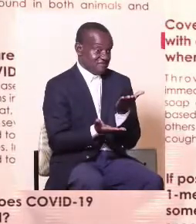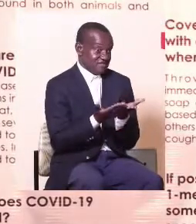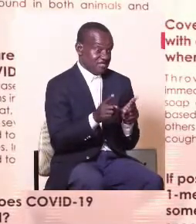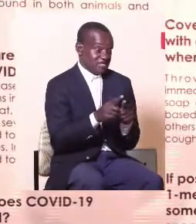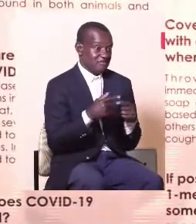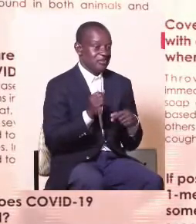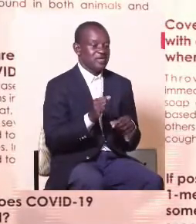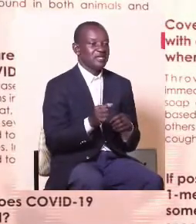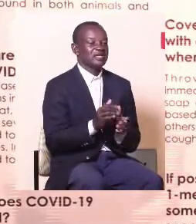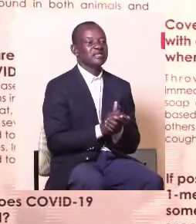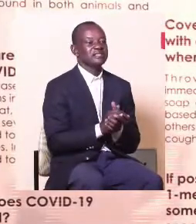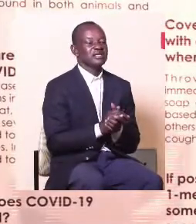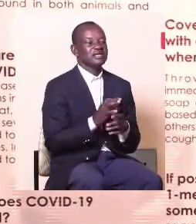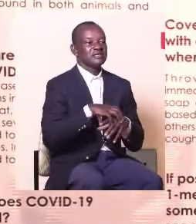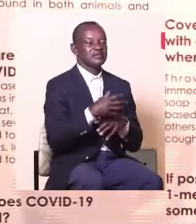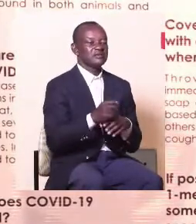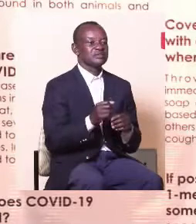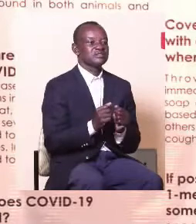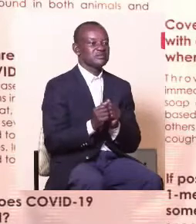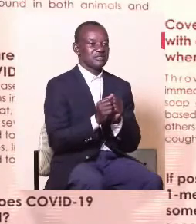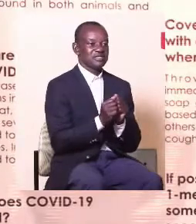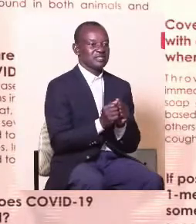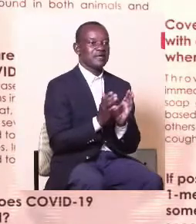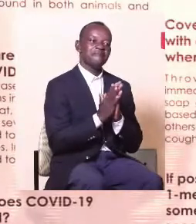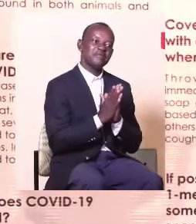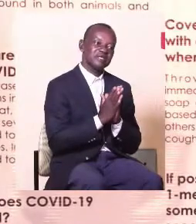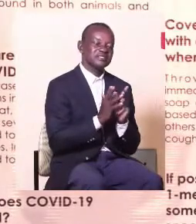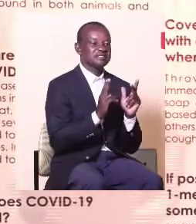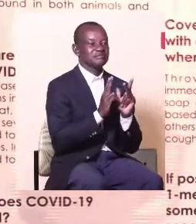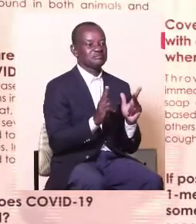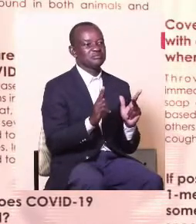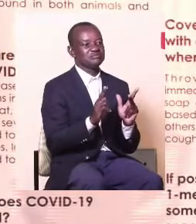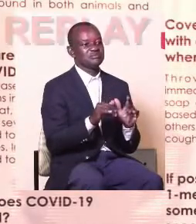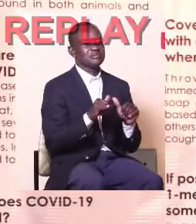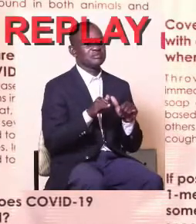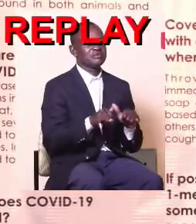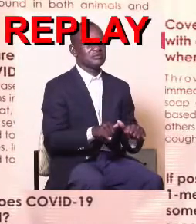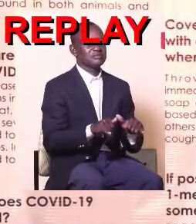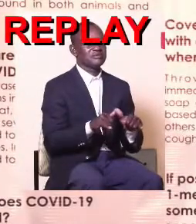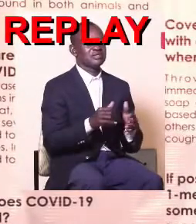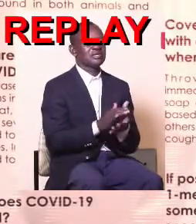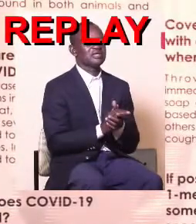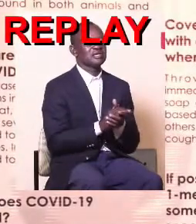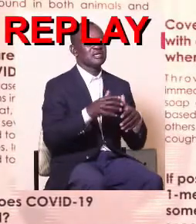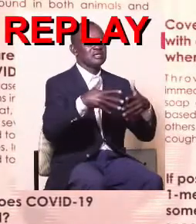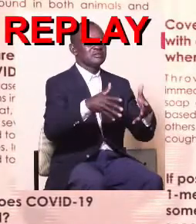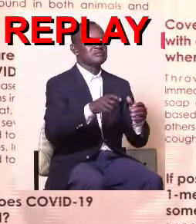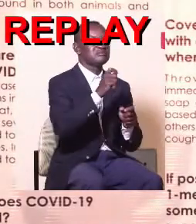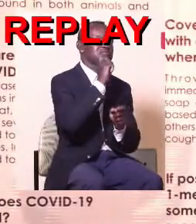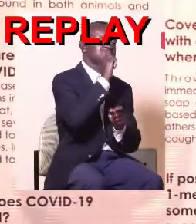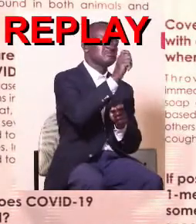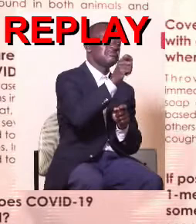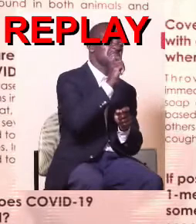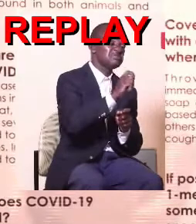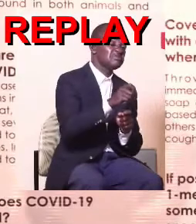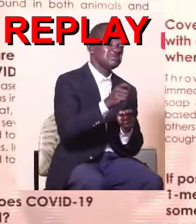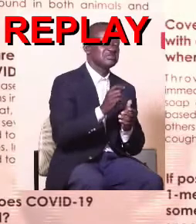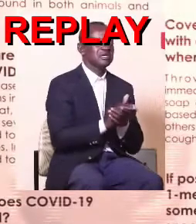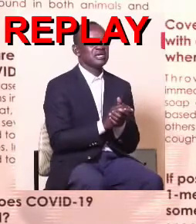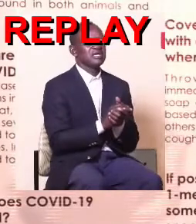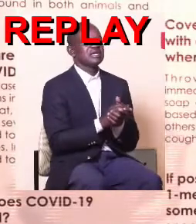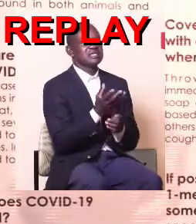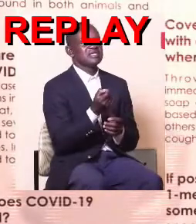in informal settlement, those who have lost their income because the business they were doing have